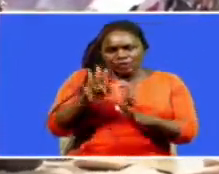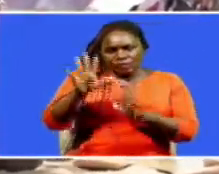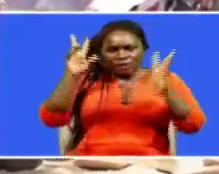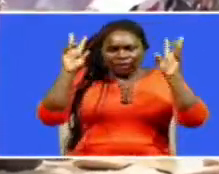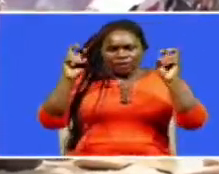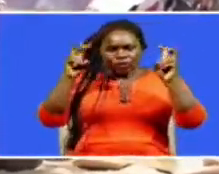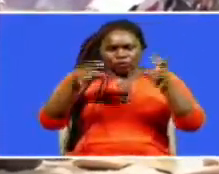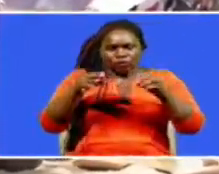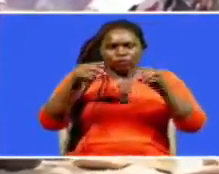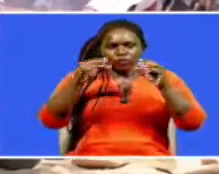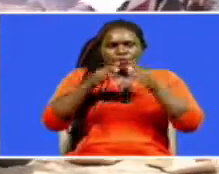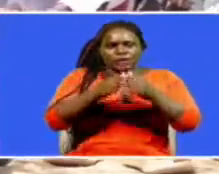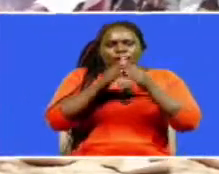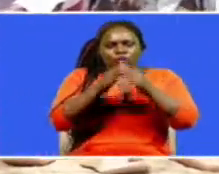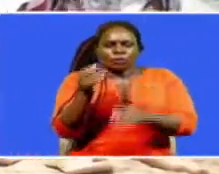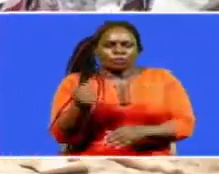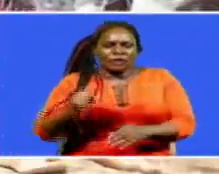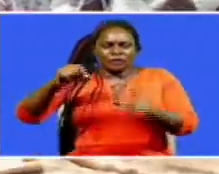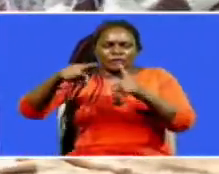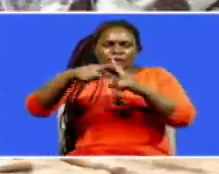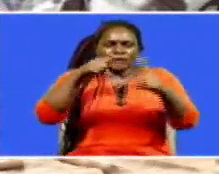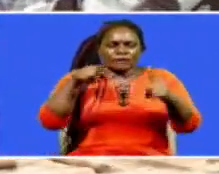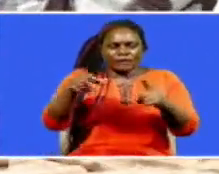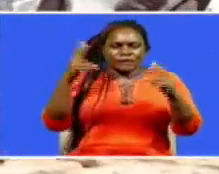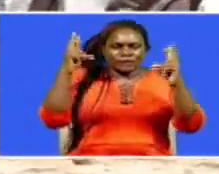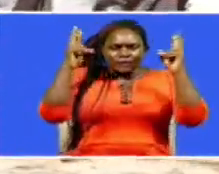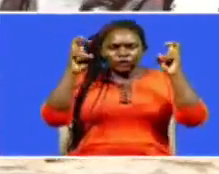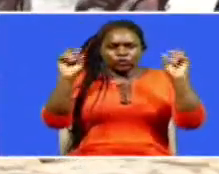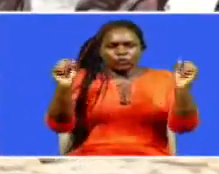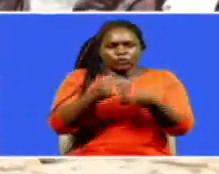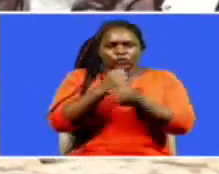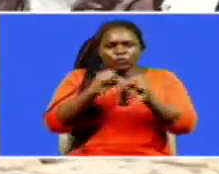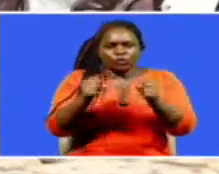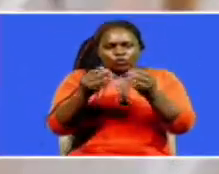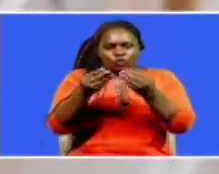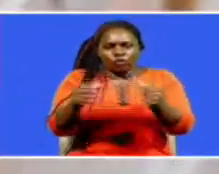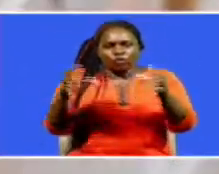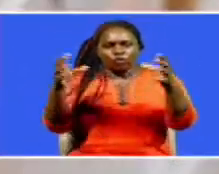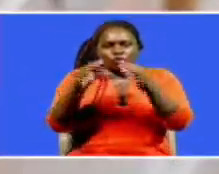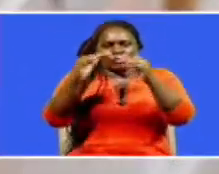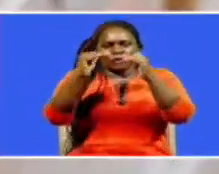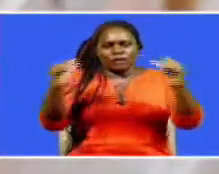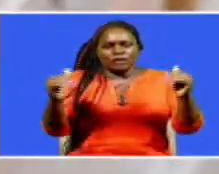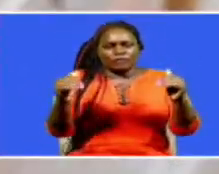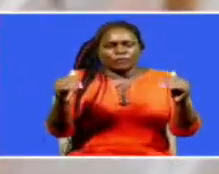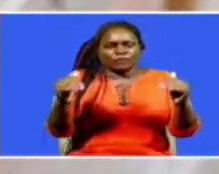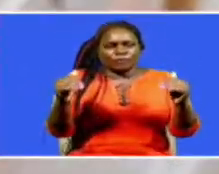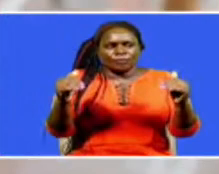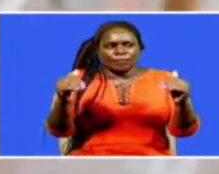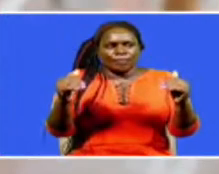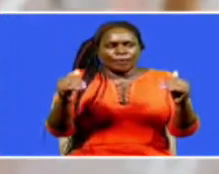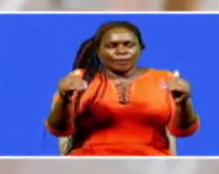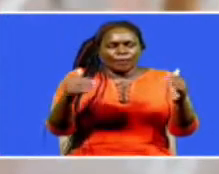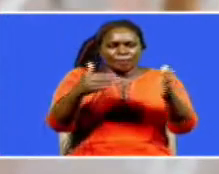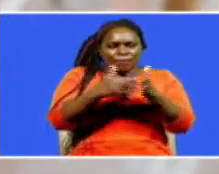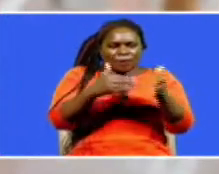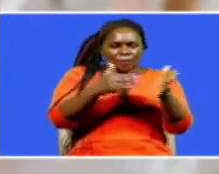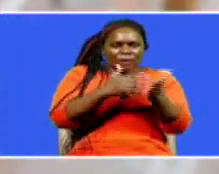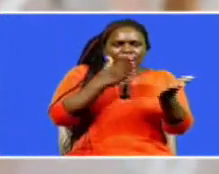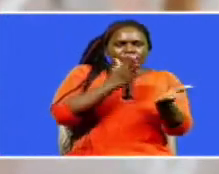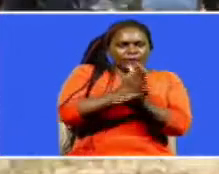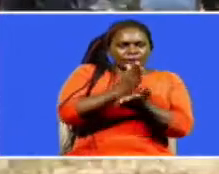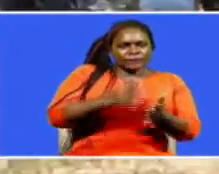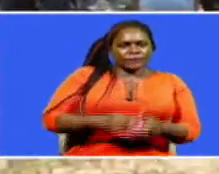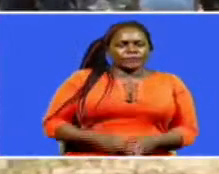issues like sexual violence, murder, those issues cannot be solved at community level and not be a block to justice